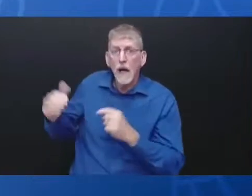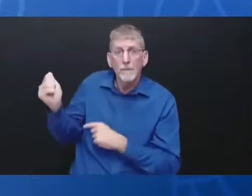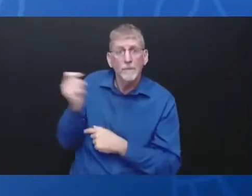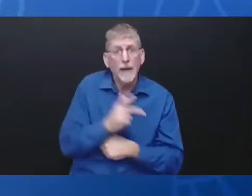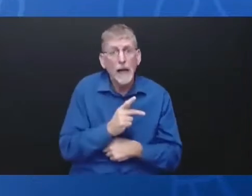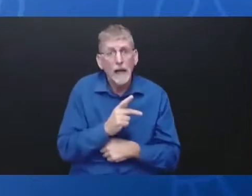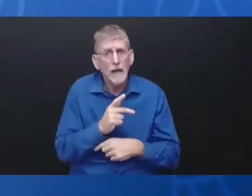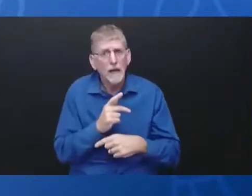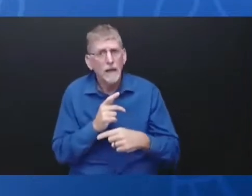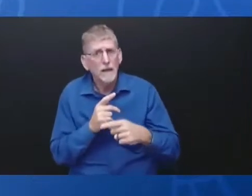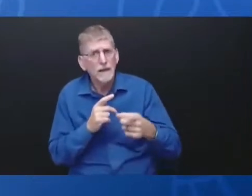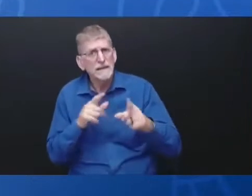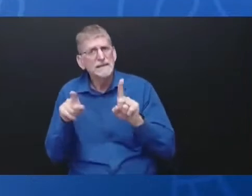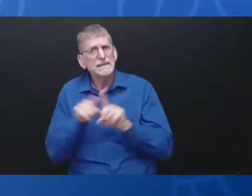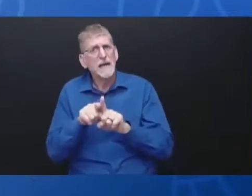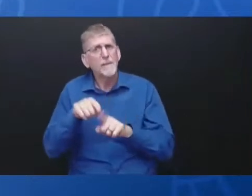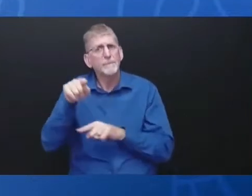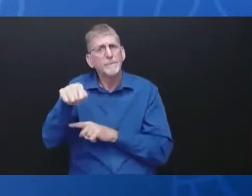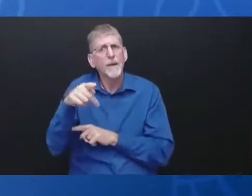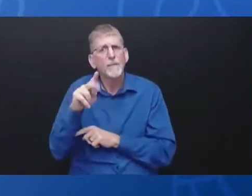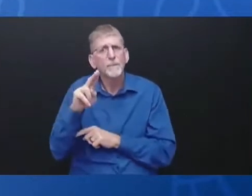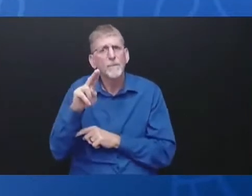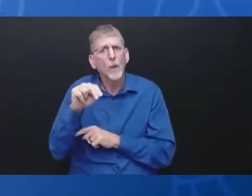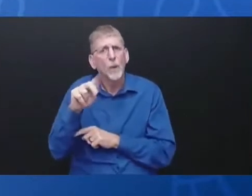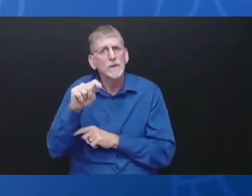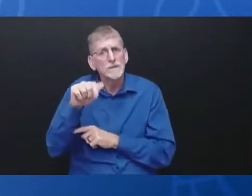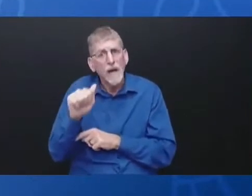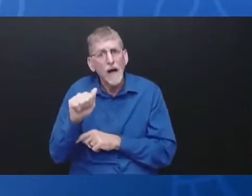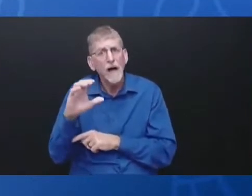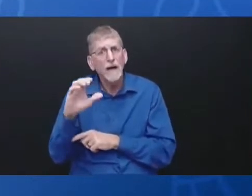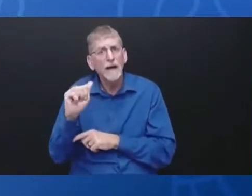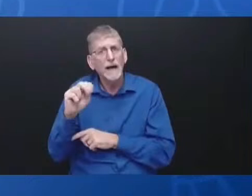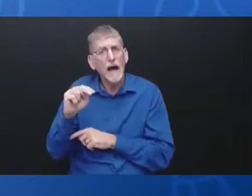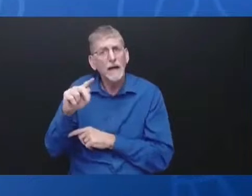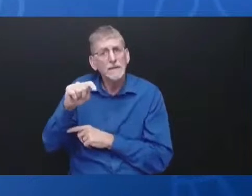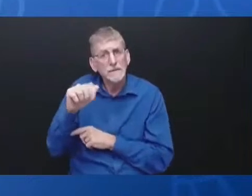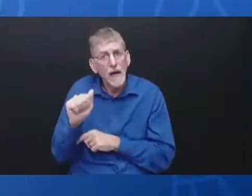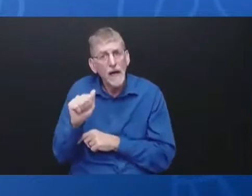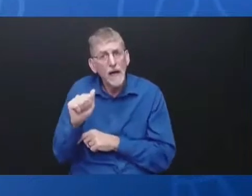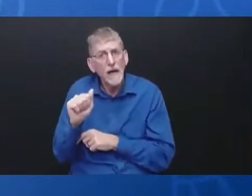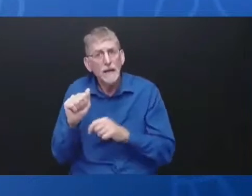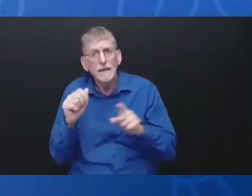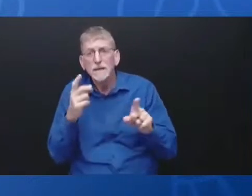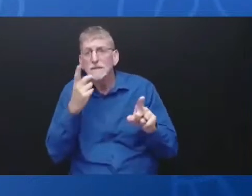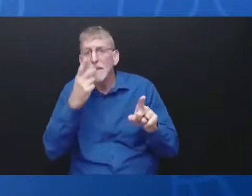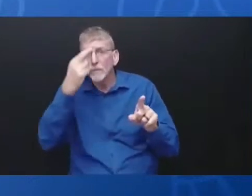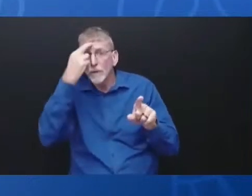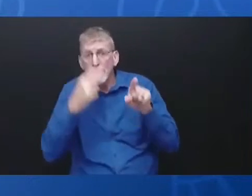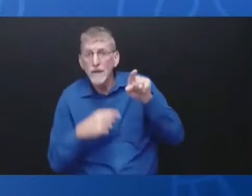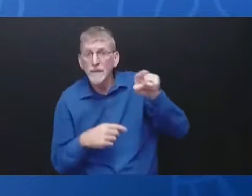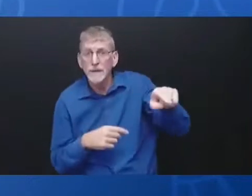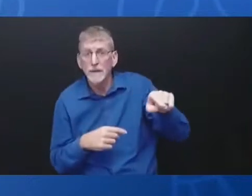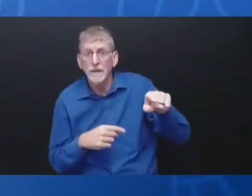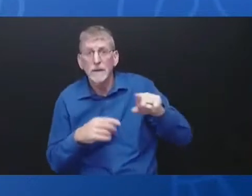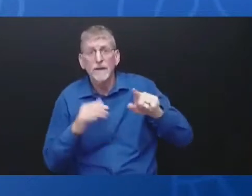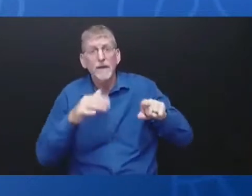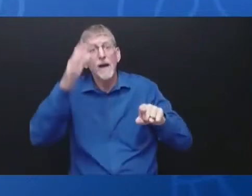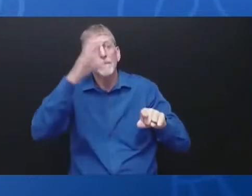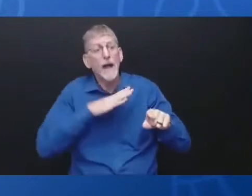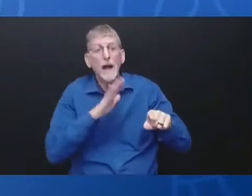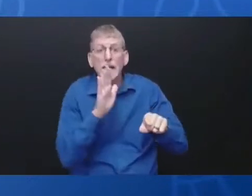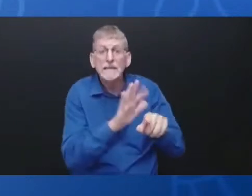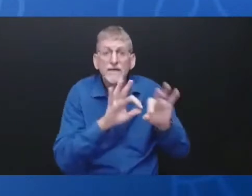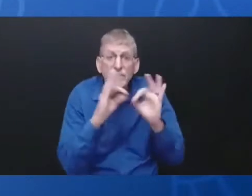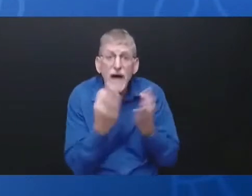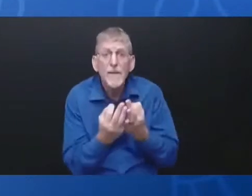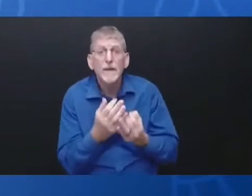this young man and his family and his lawyers say that he has not been permitted to leave the